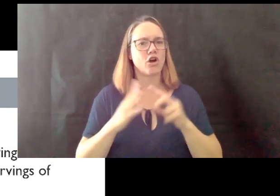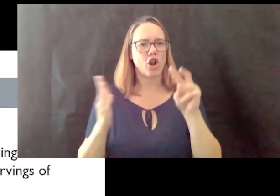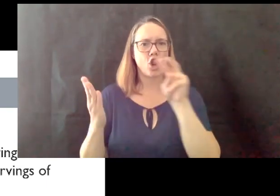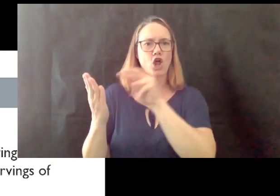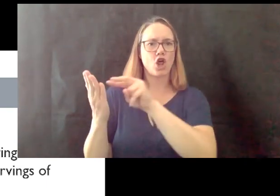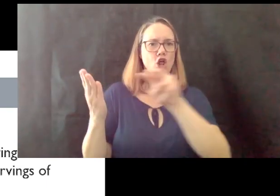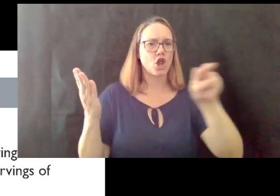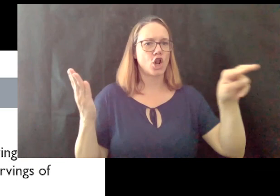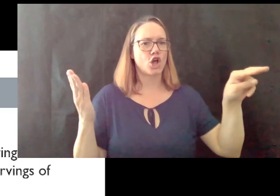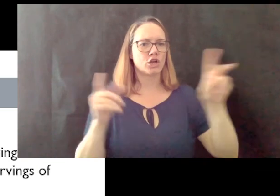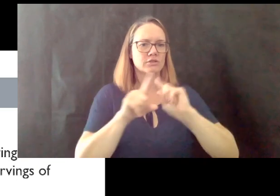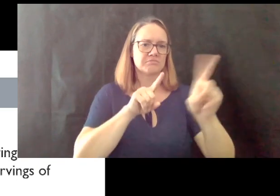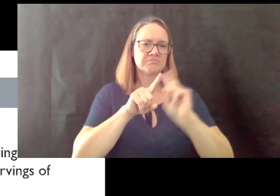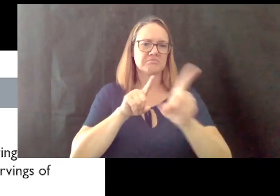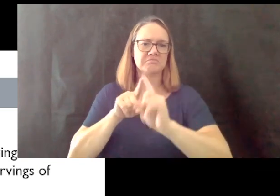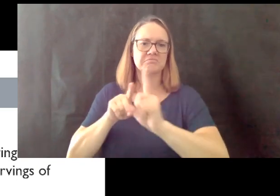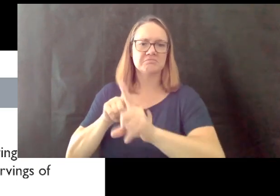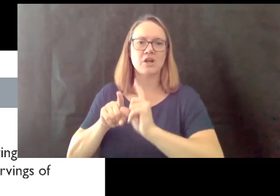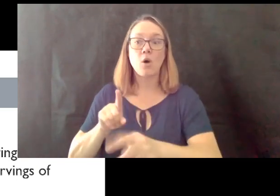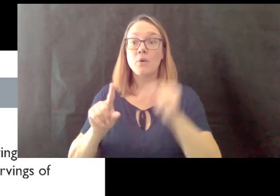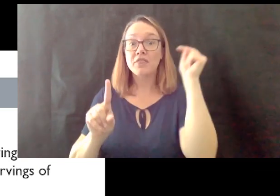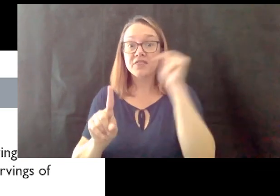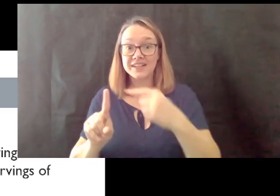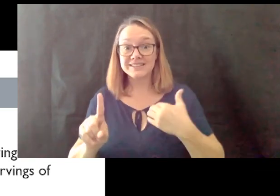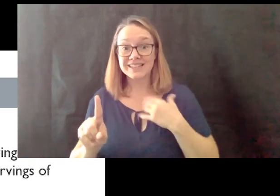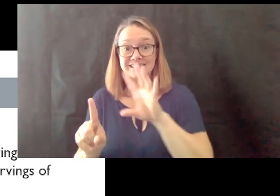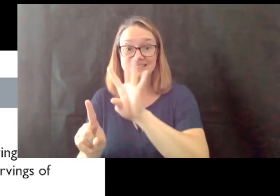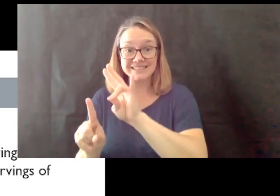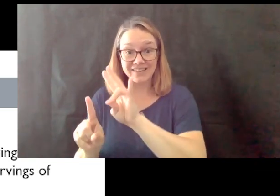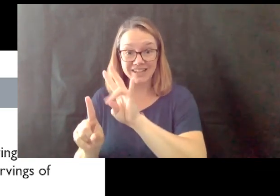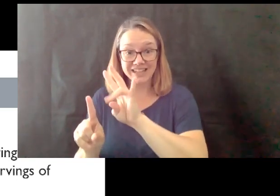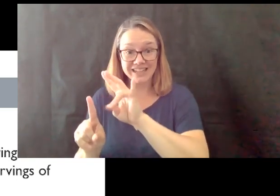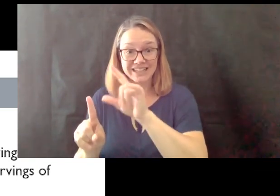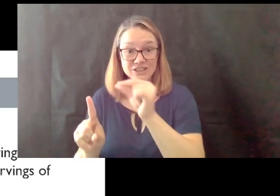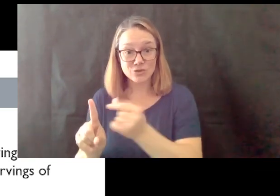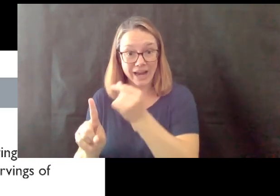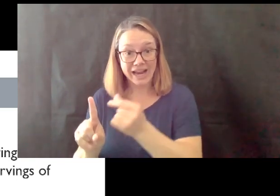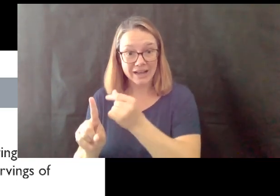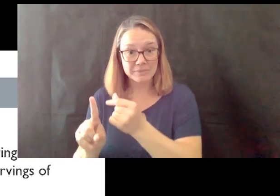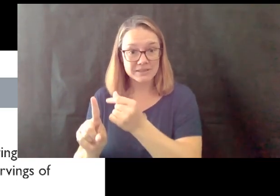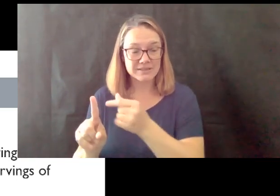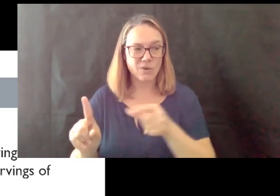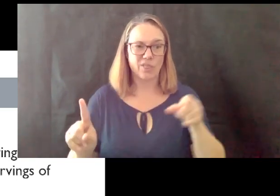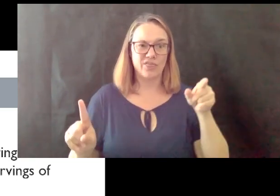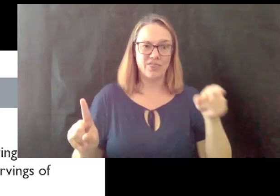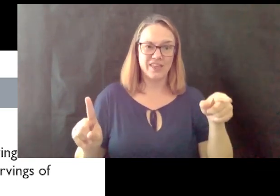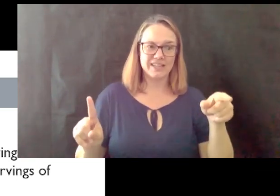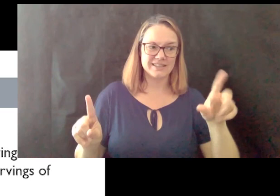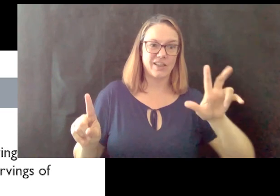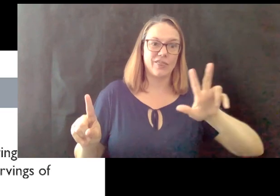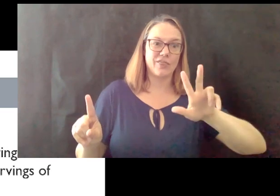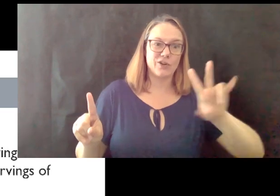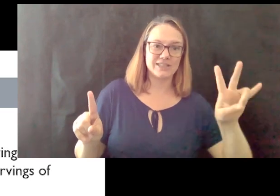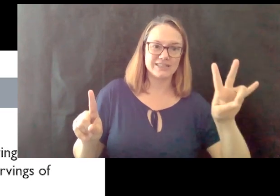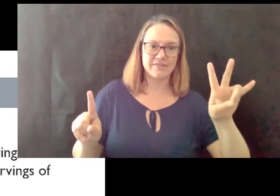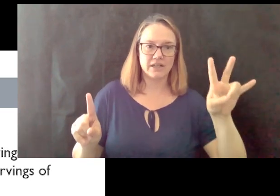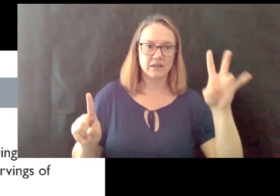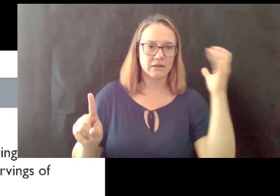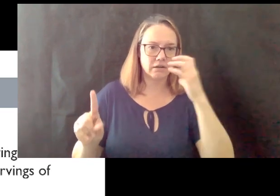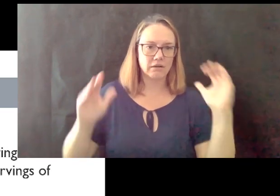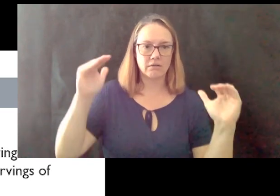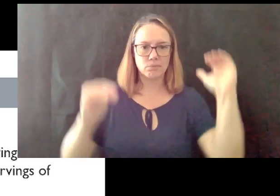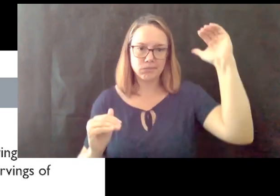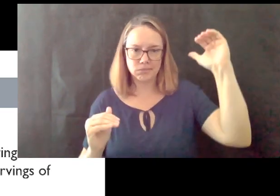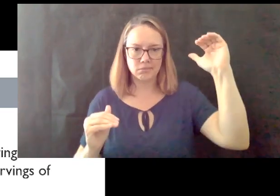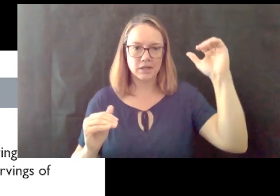wide variety of products and knowing that, oh, this one only has 7 grams of carbohydrates. That's a lot less than